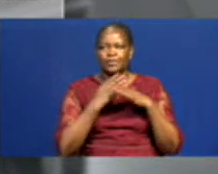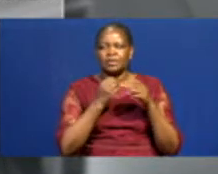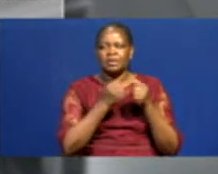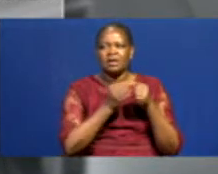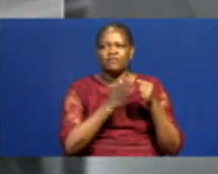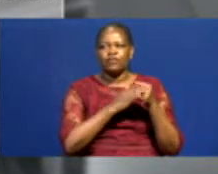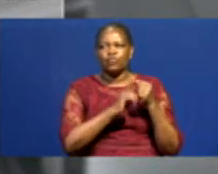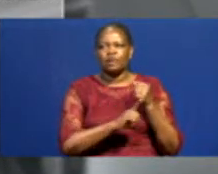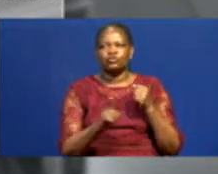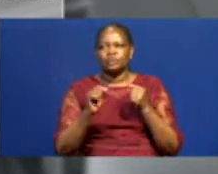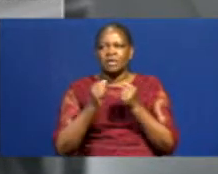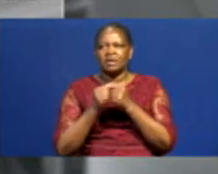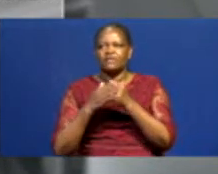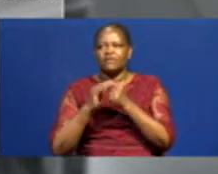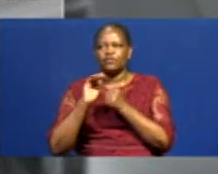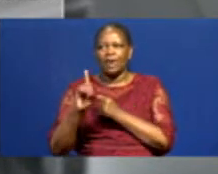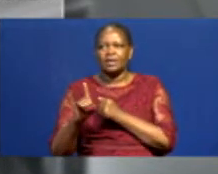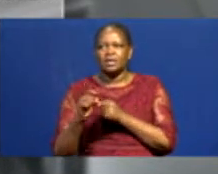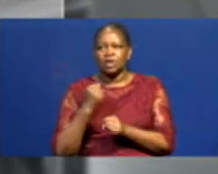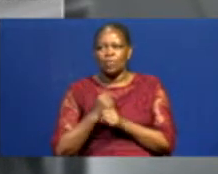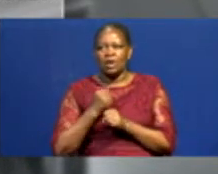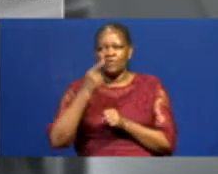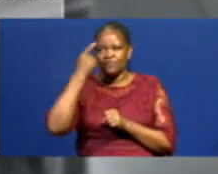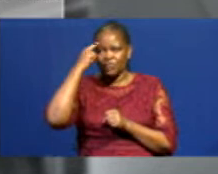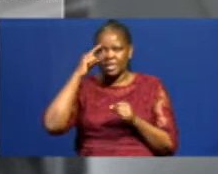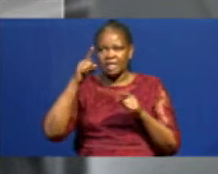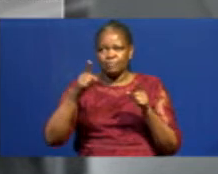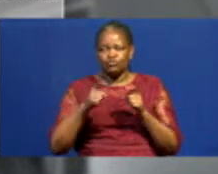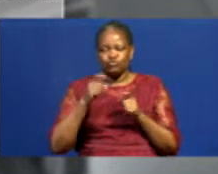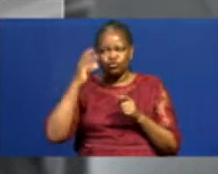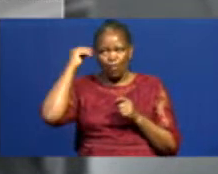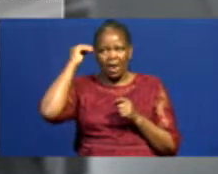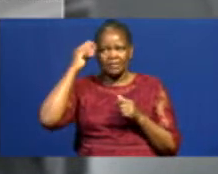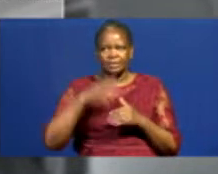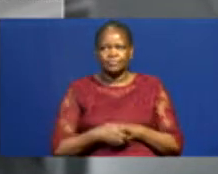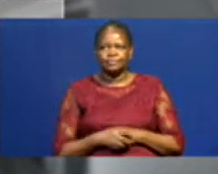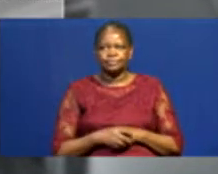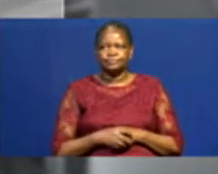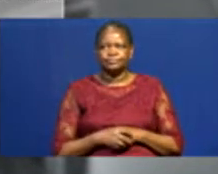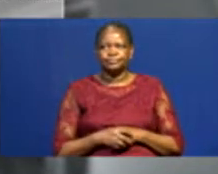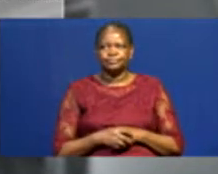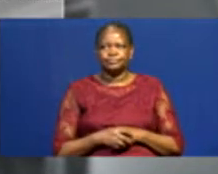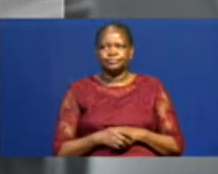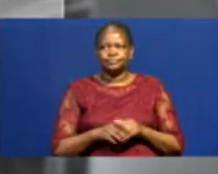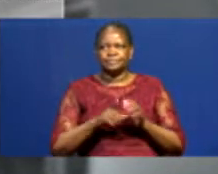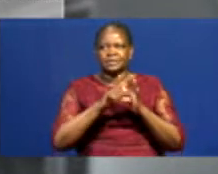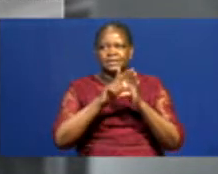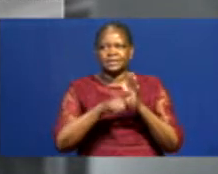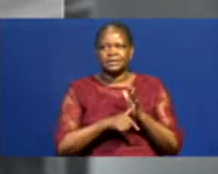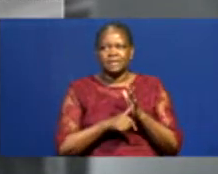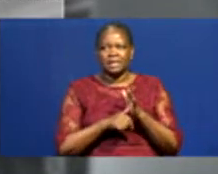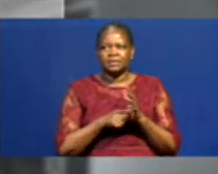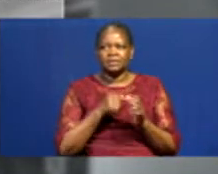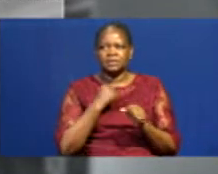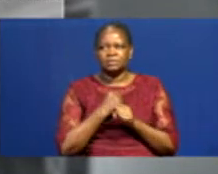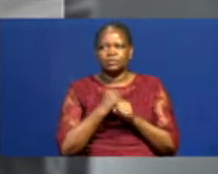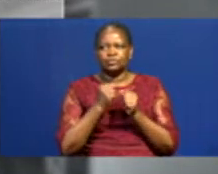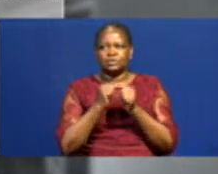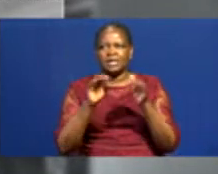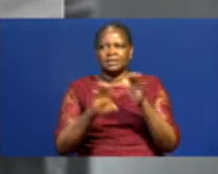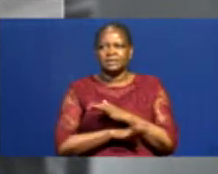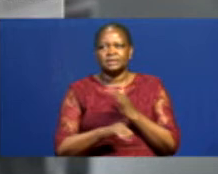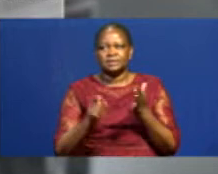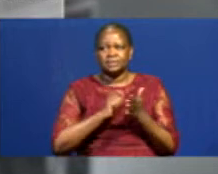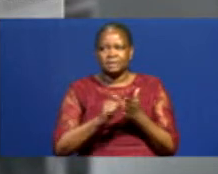and 1951, he worked for the administration of Somalia. Later on, he worked as the assistant secretary for